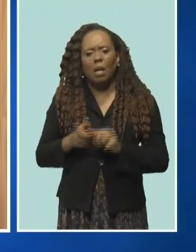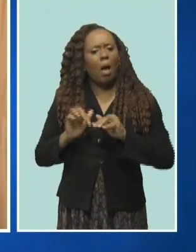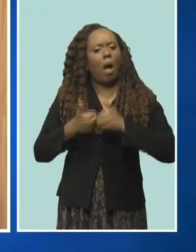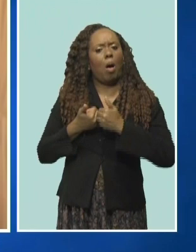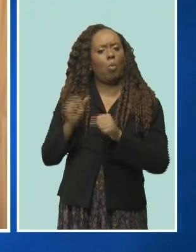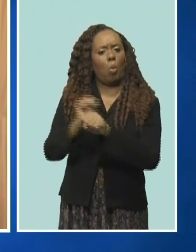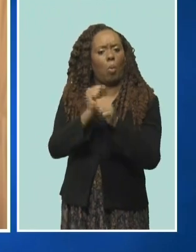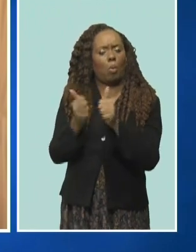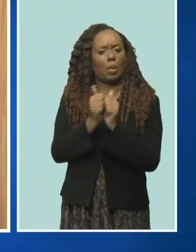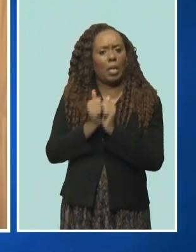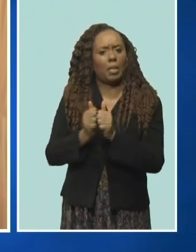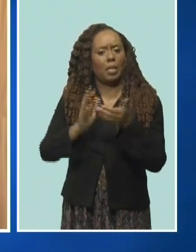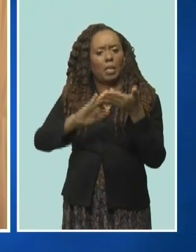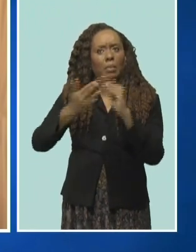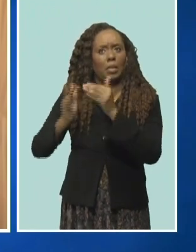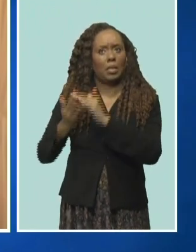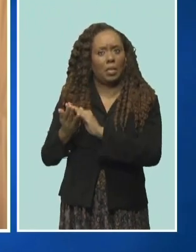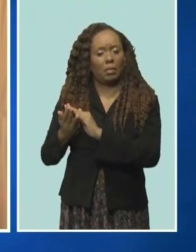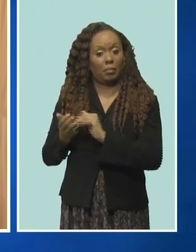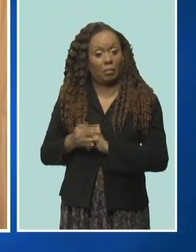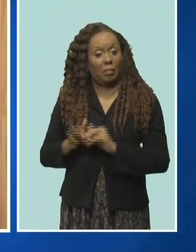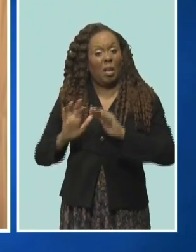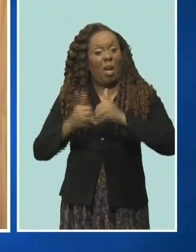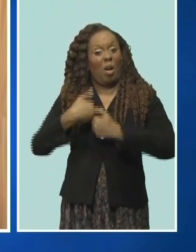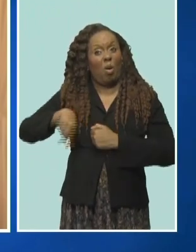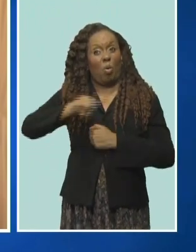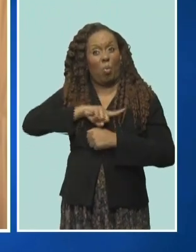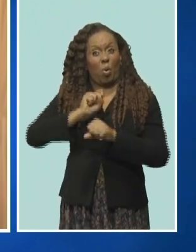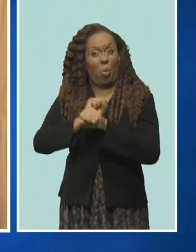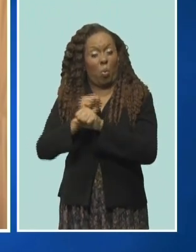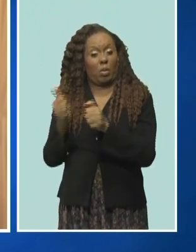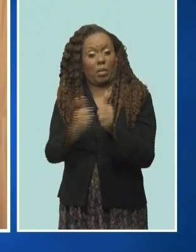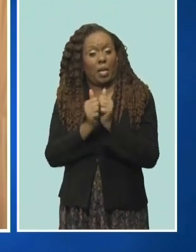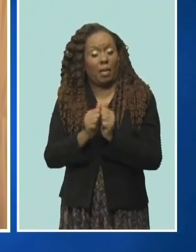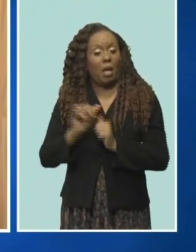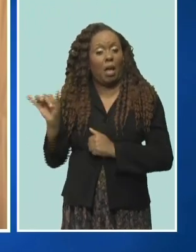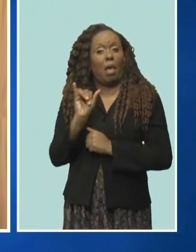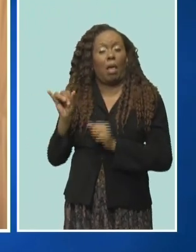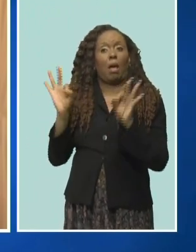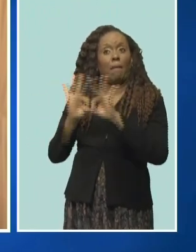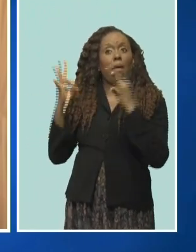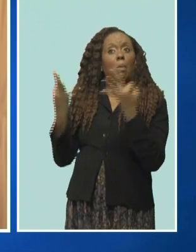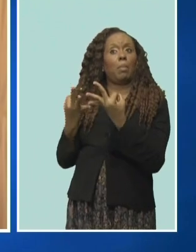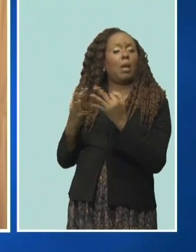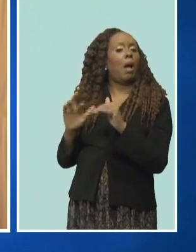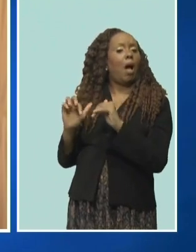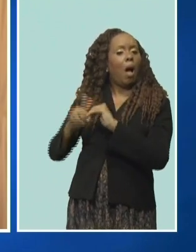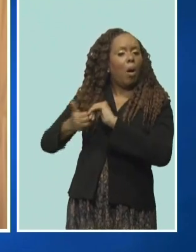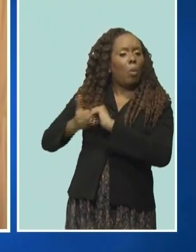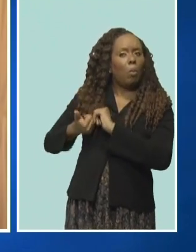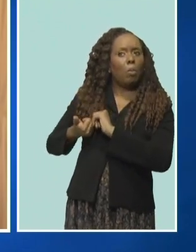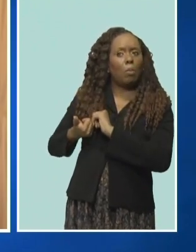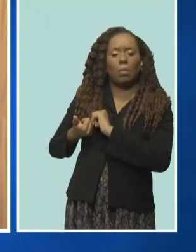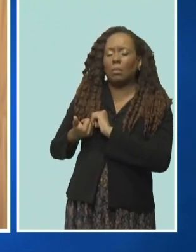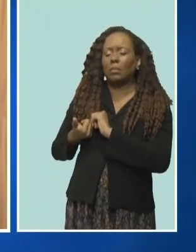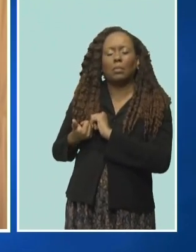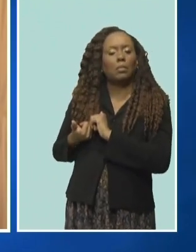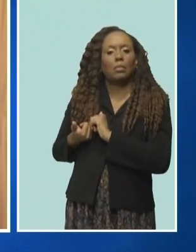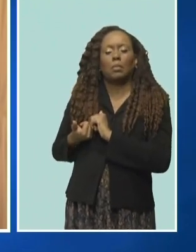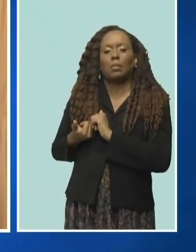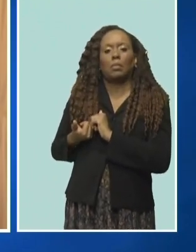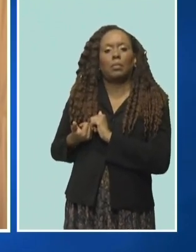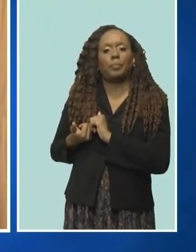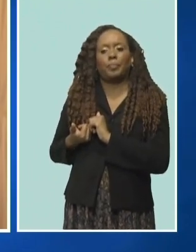together as a community, how we can work together as a family. We must not, my friends, be divided by loyalty